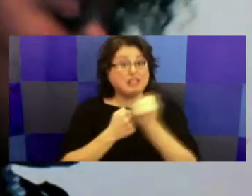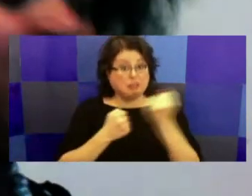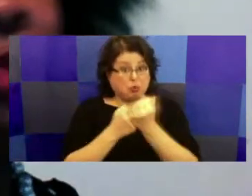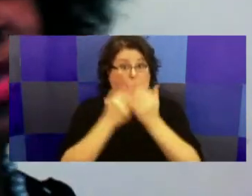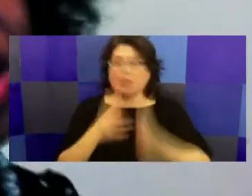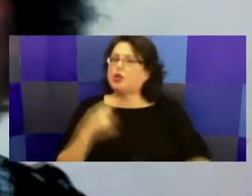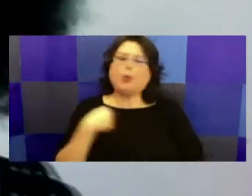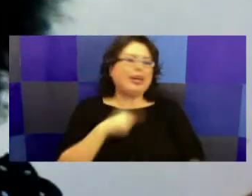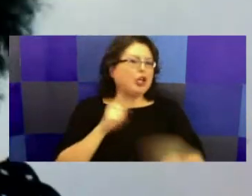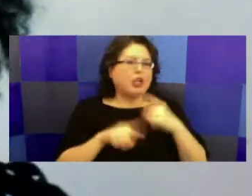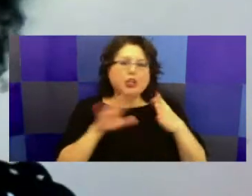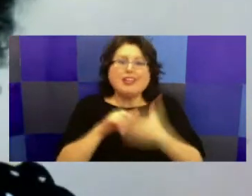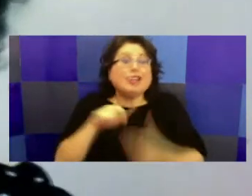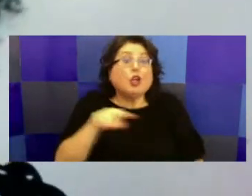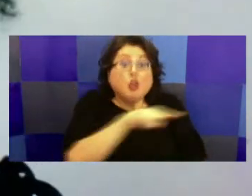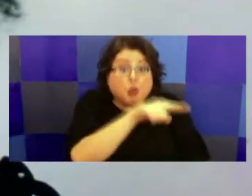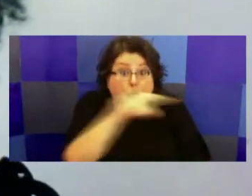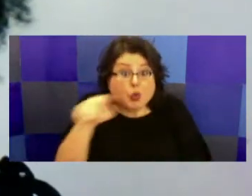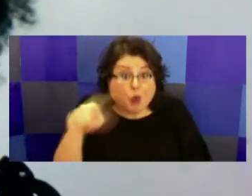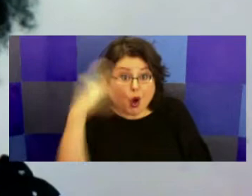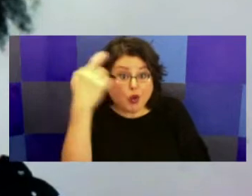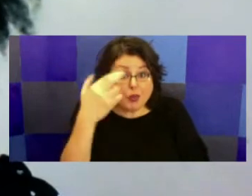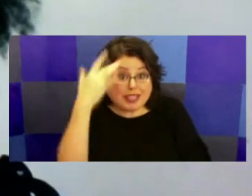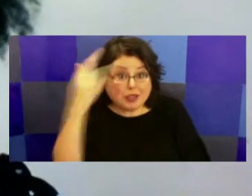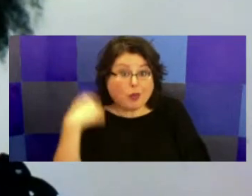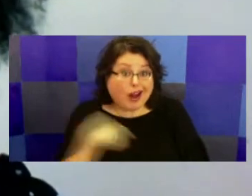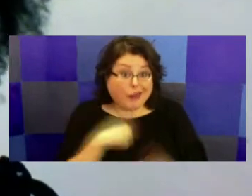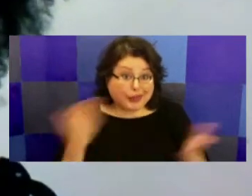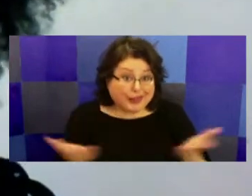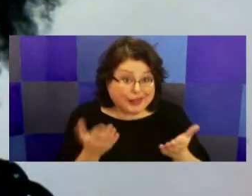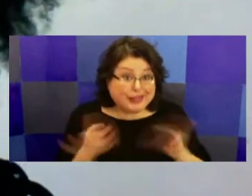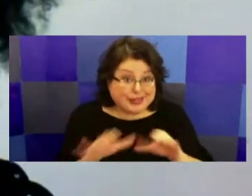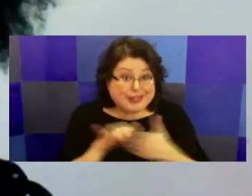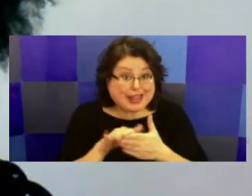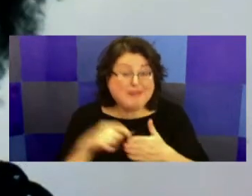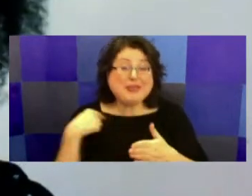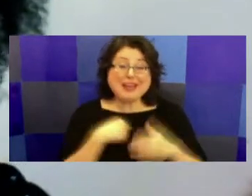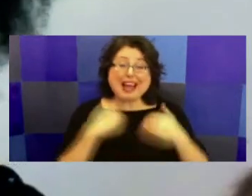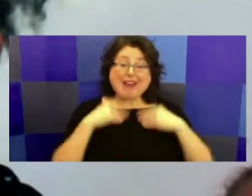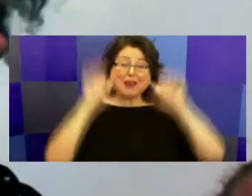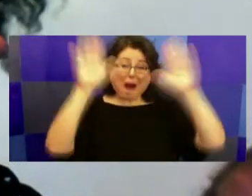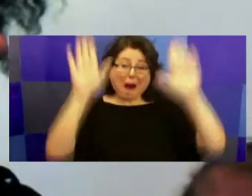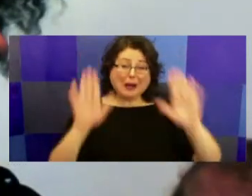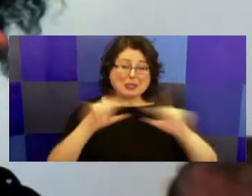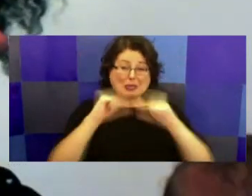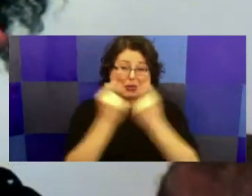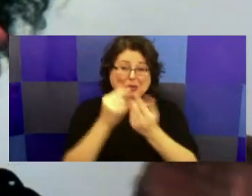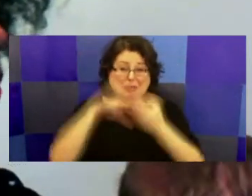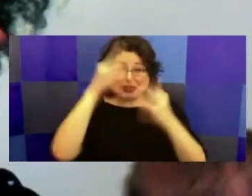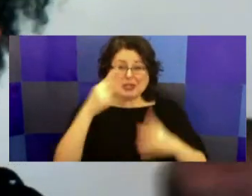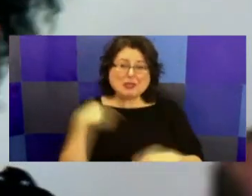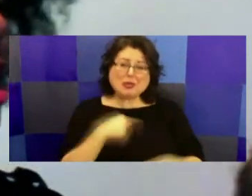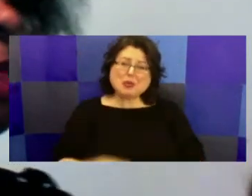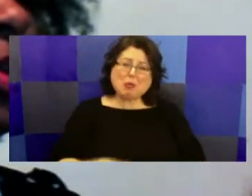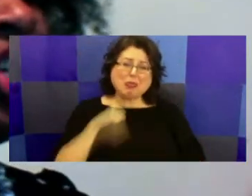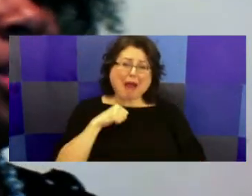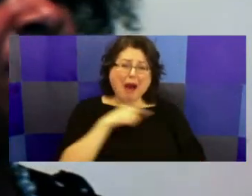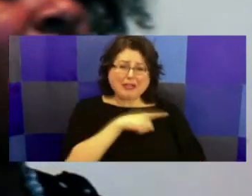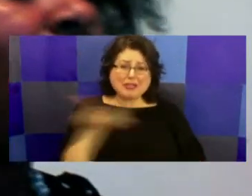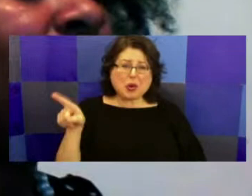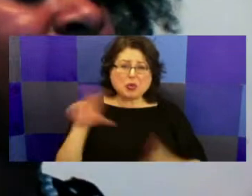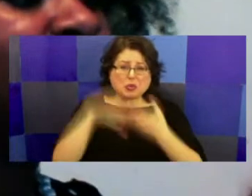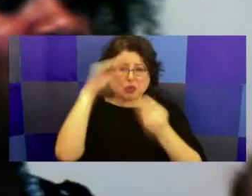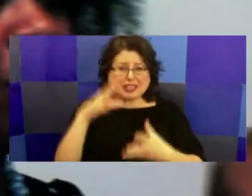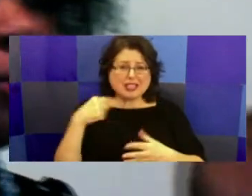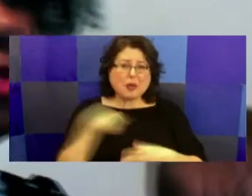this. You're the reason why we do this. We have an amazing group of students and we're so proud of them. And we really are appreciative